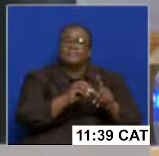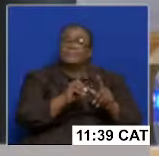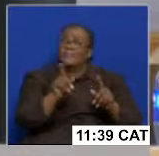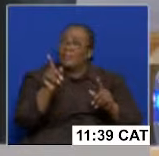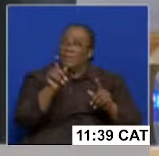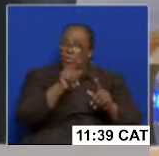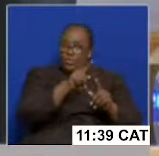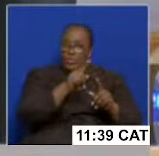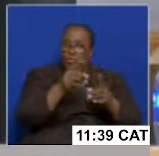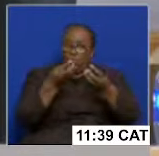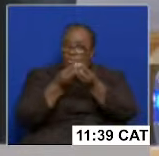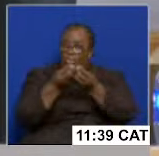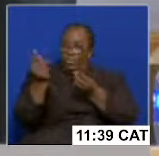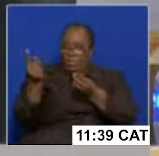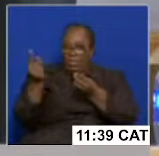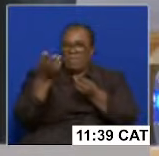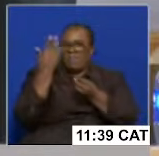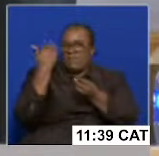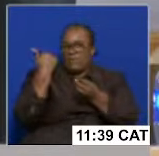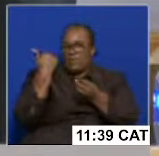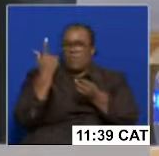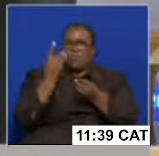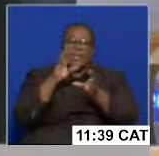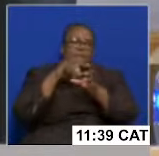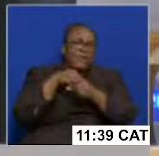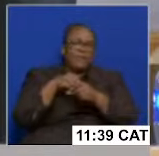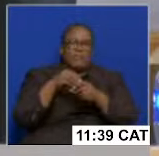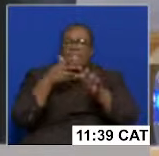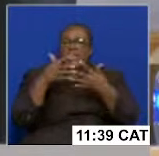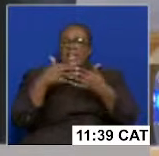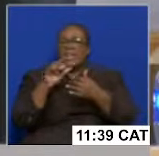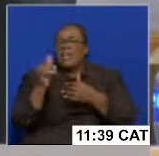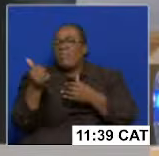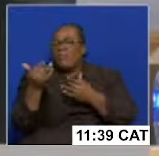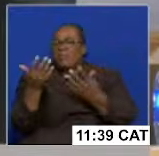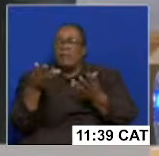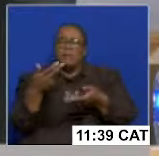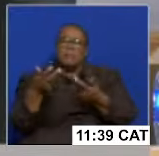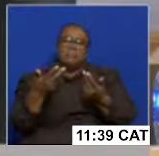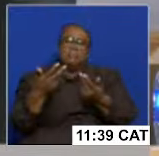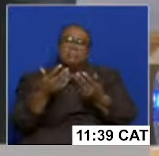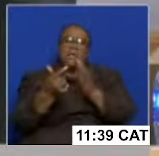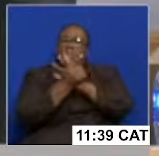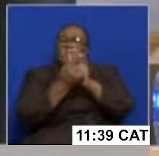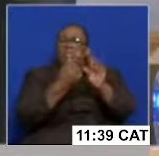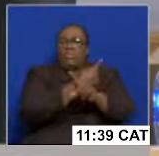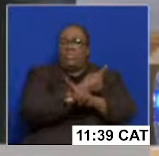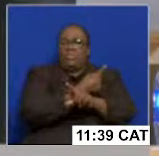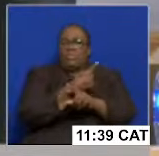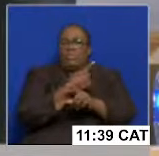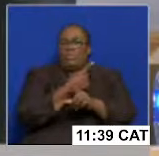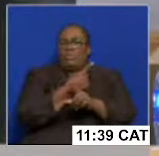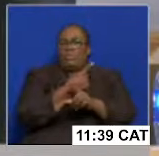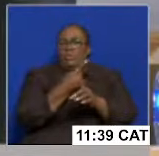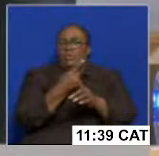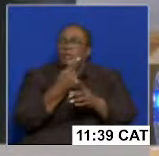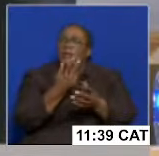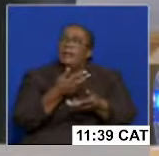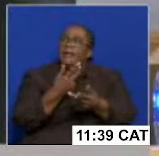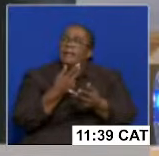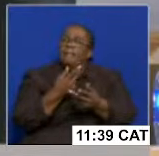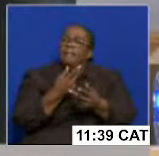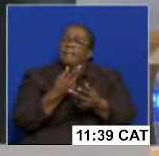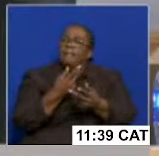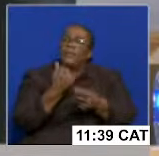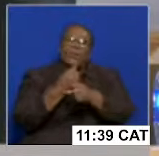Simon to the point where you are comfortable that you can conduct this operation with him and there was no risk of